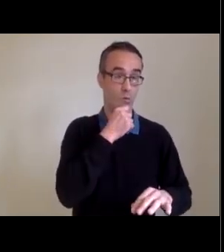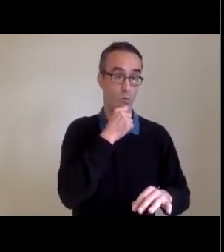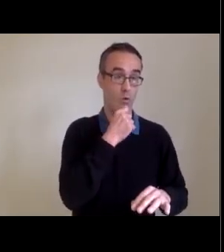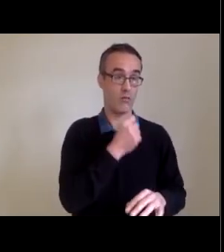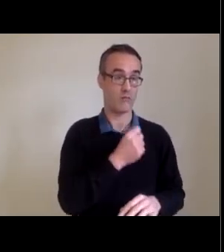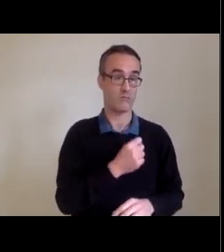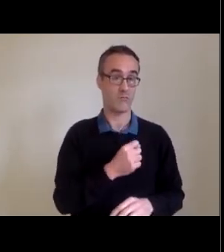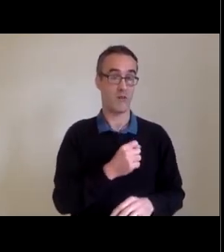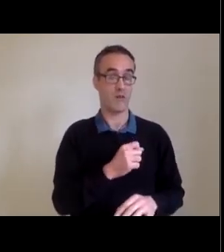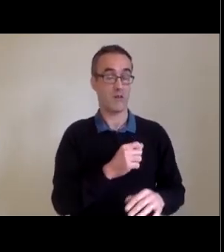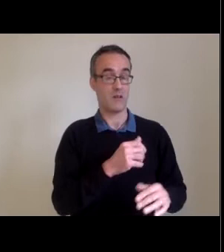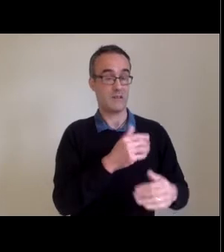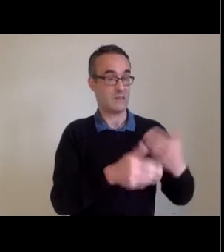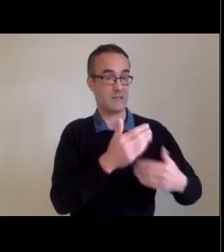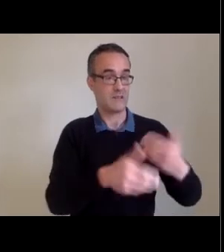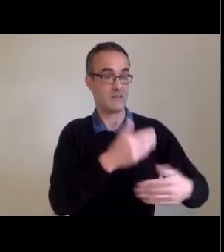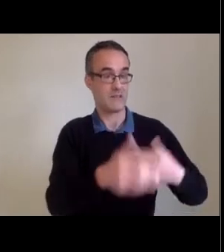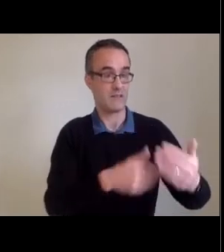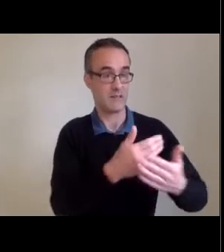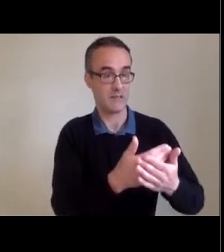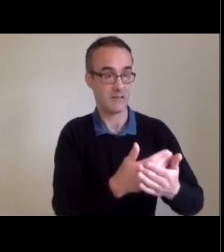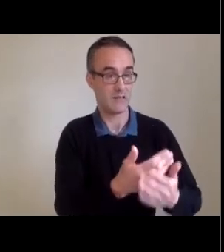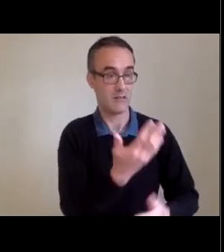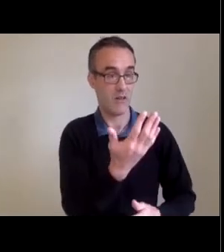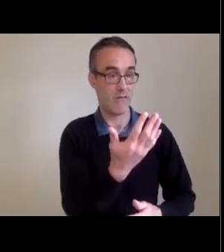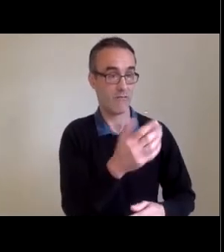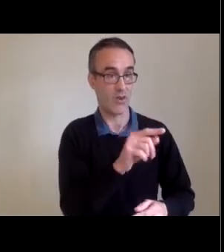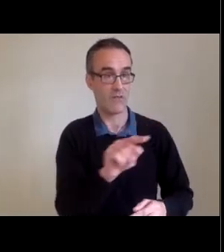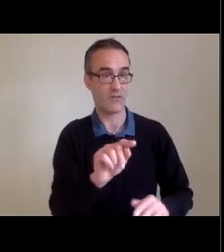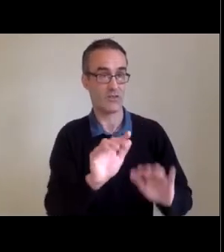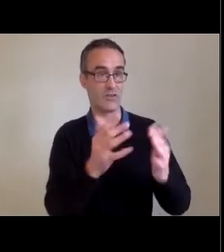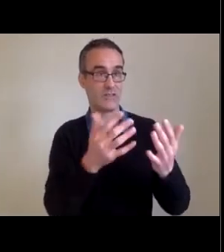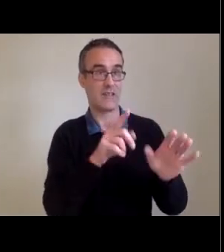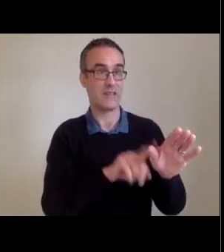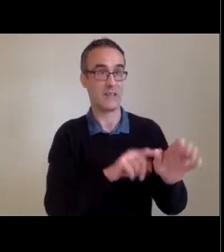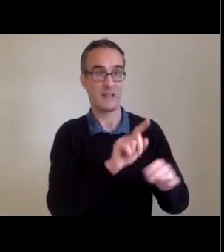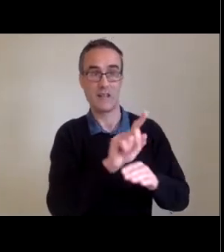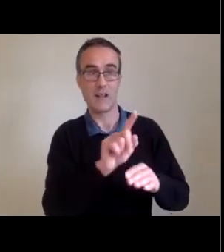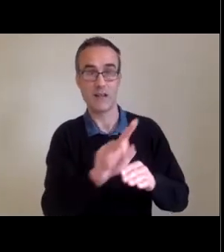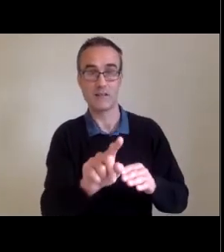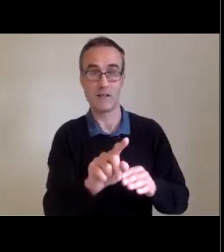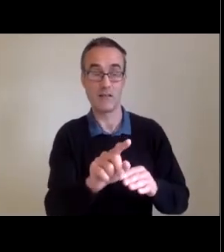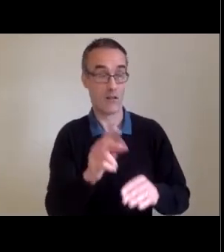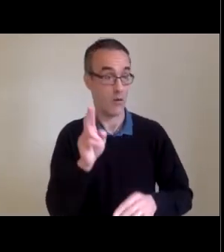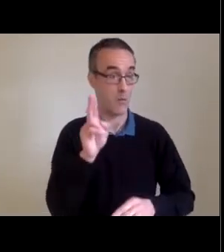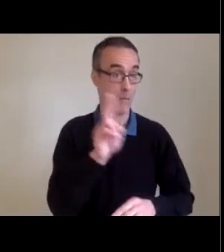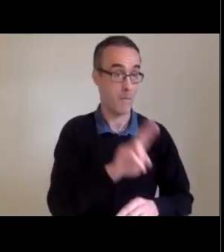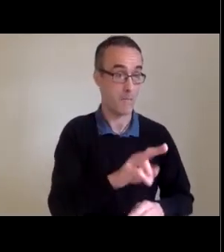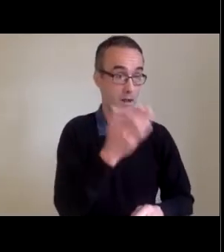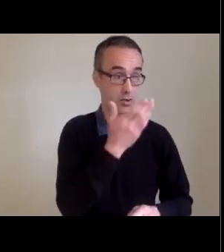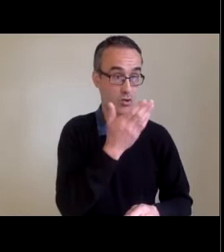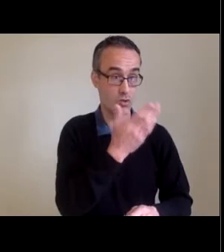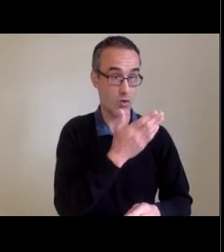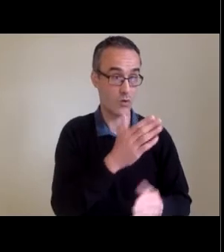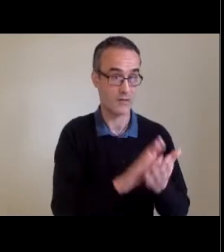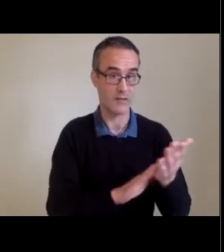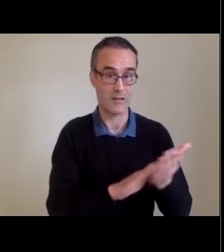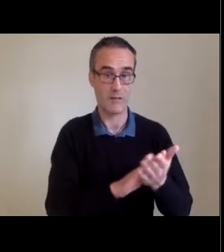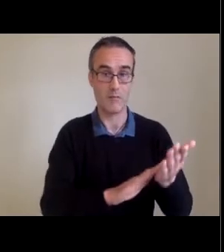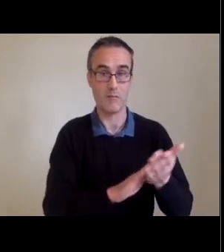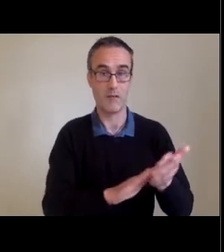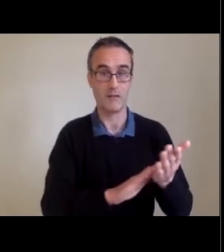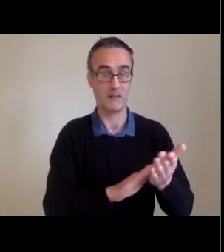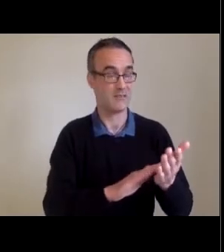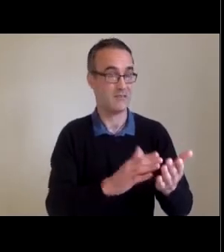school with a struggle, and by struggling and going back to school. At that point, they are beyond 45 years